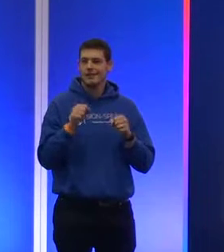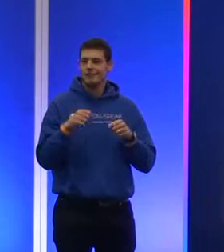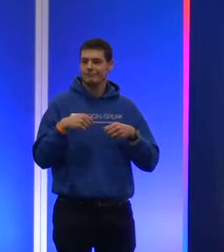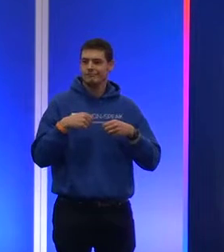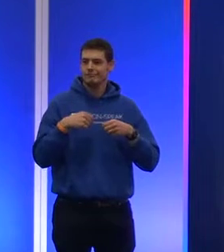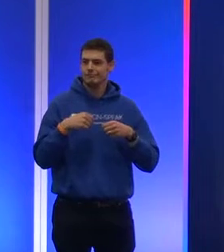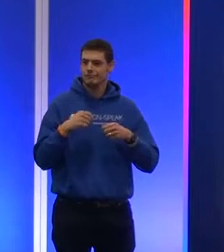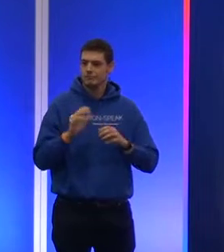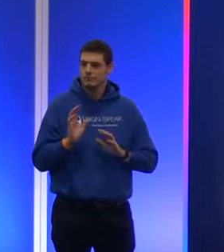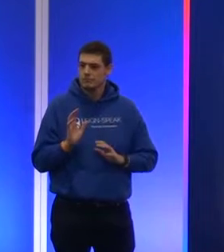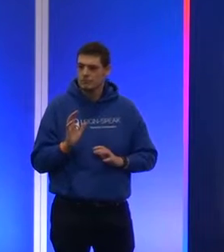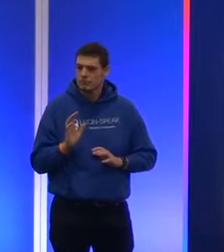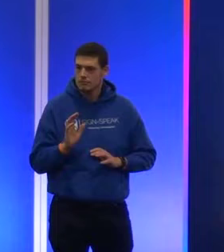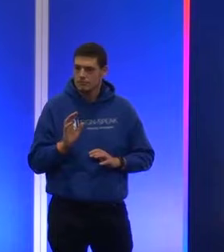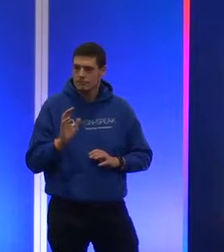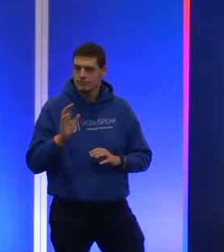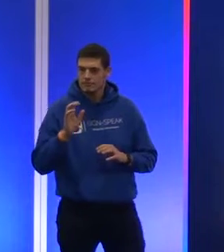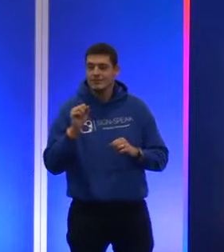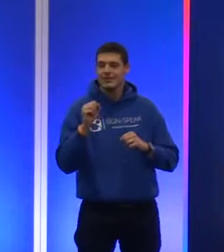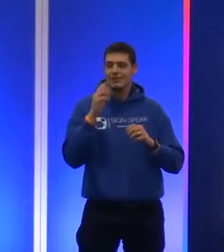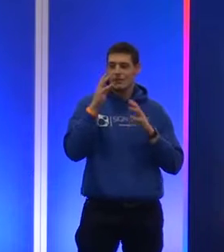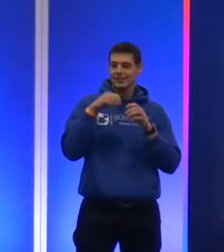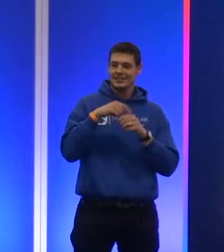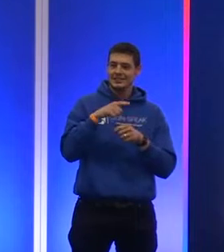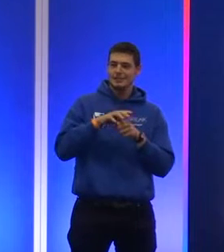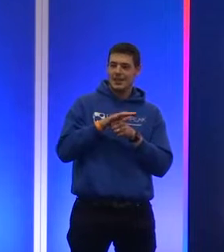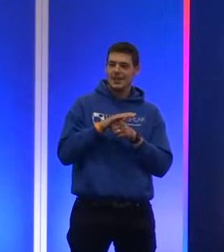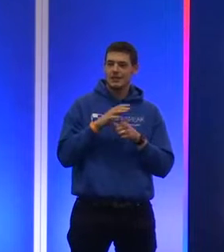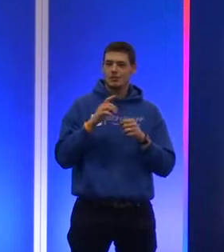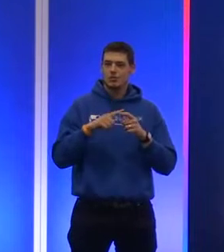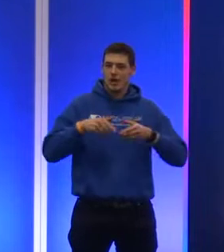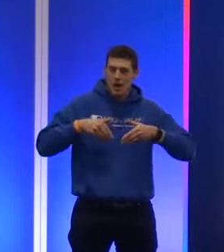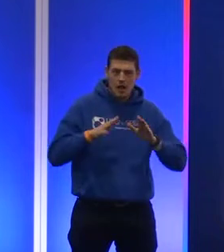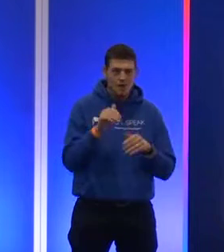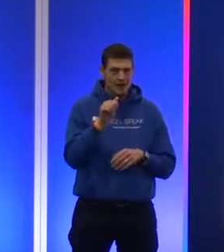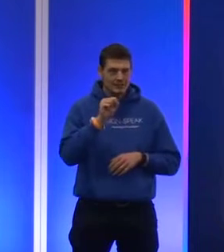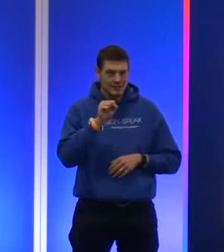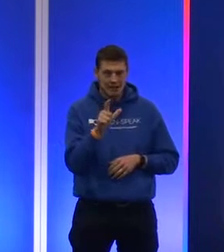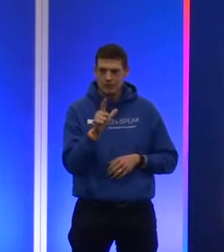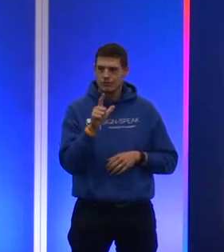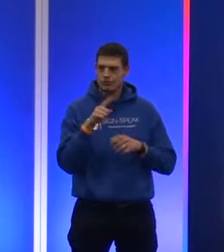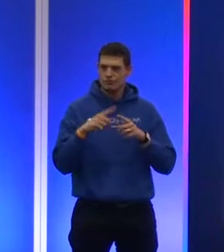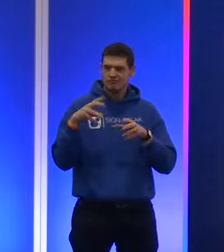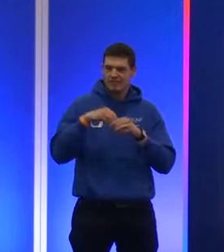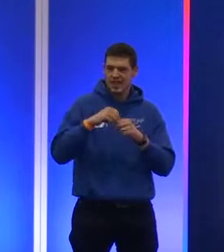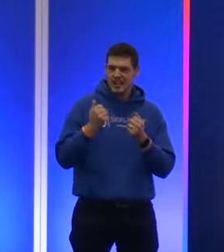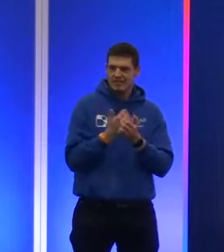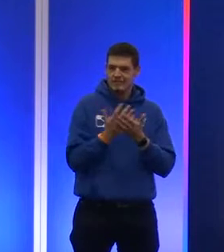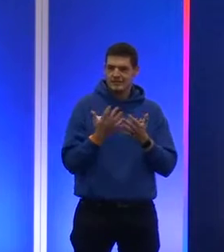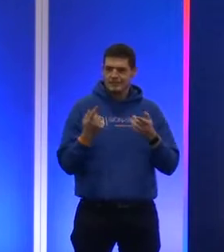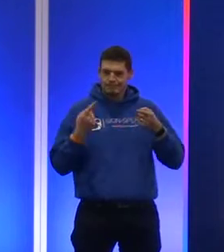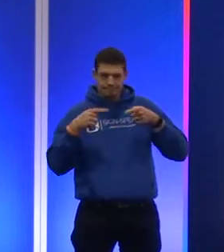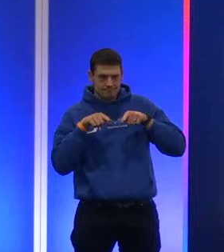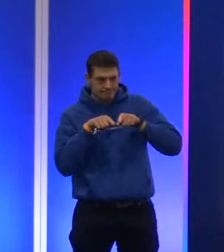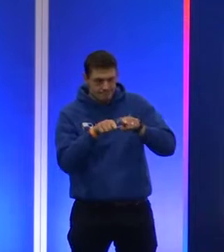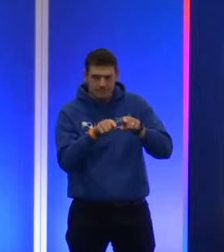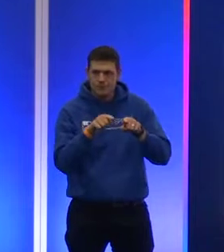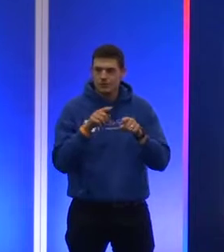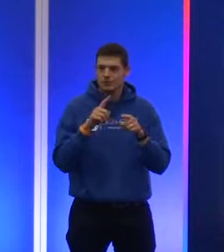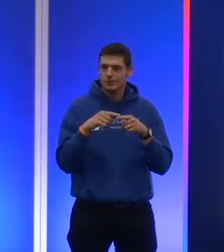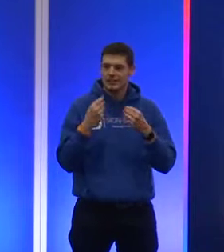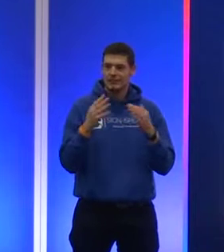This is where innovation speaks. This is where Sign Speak is